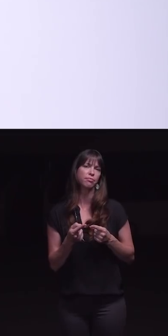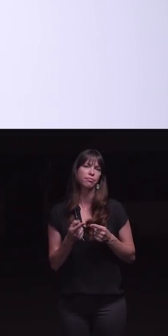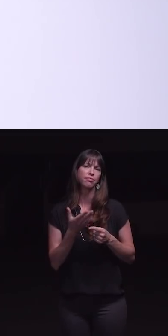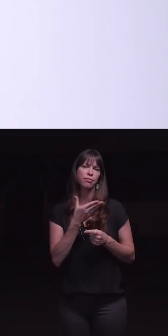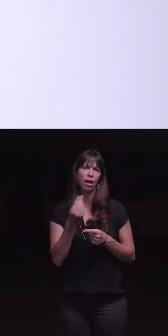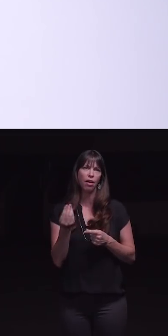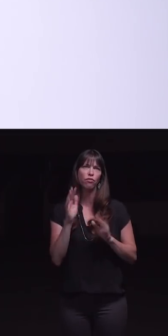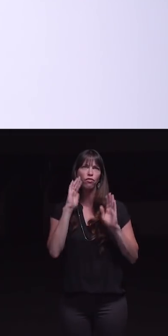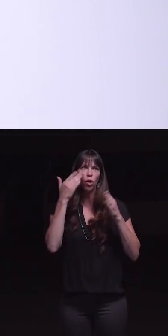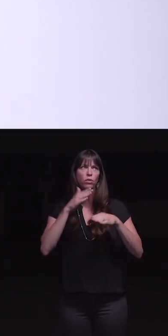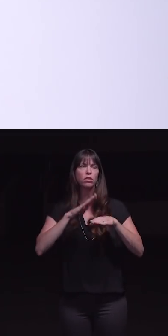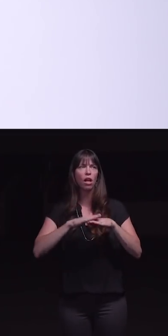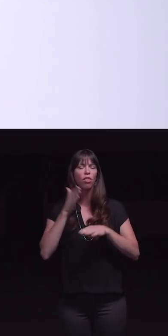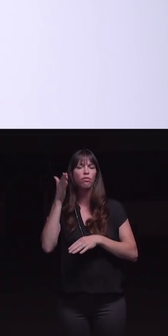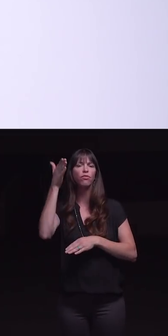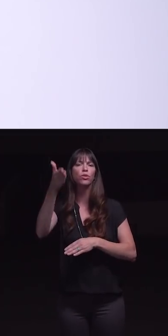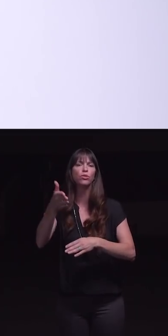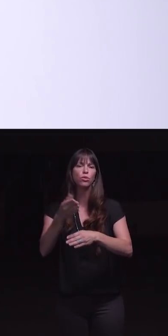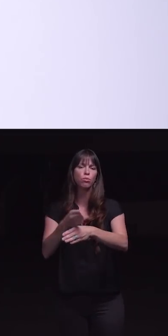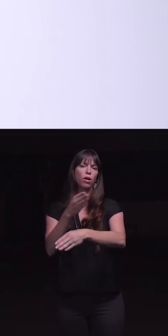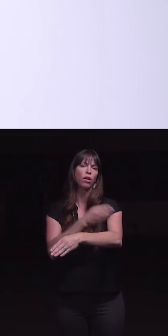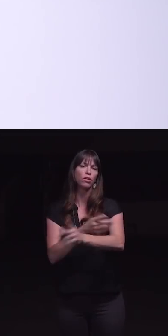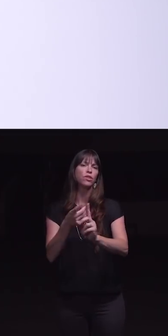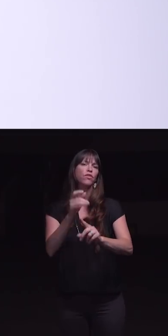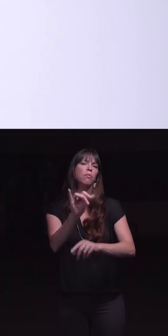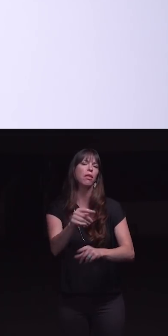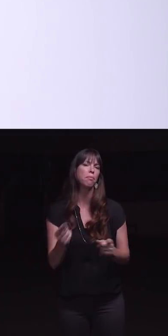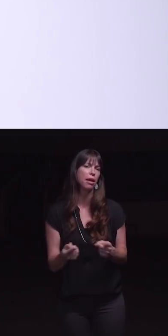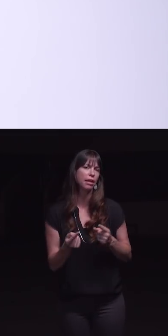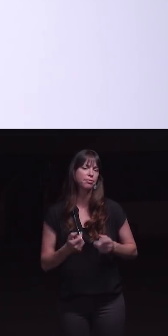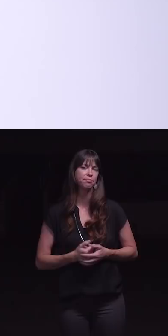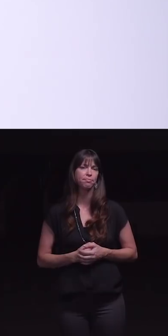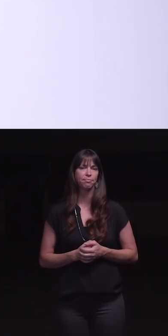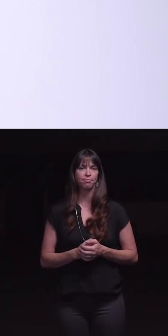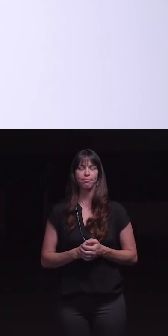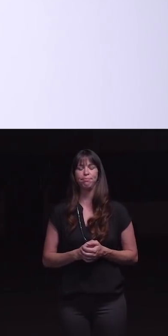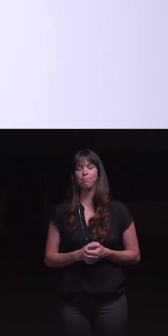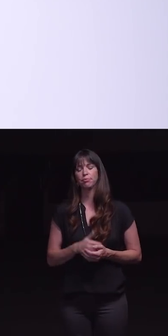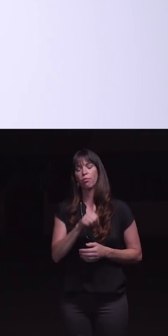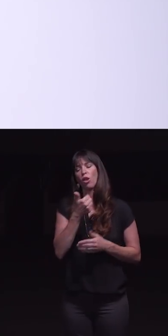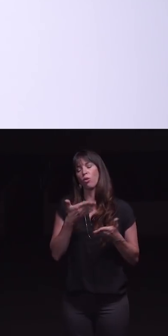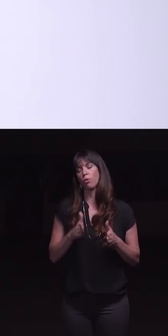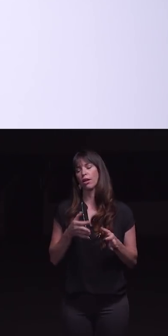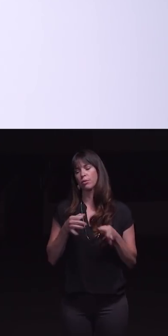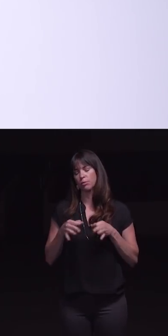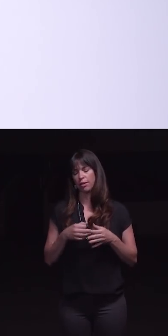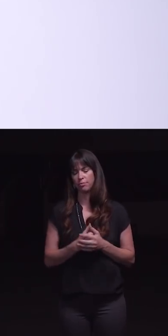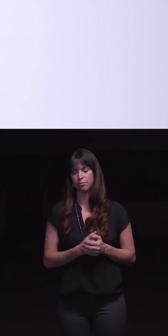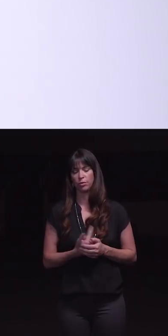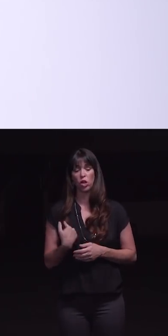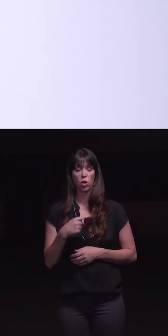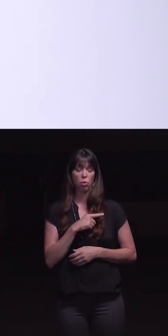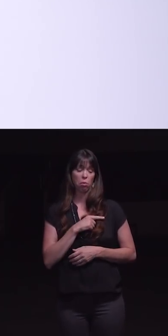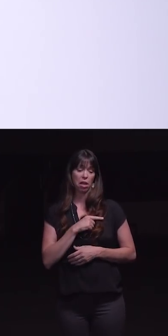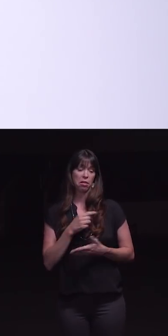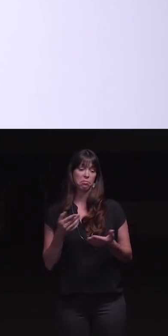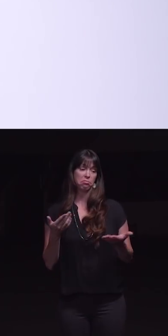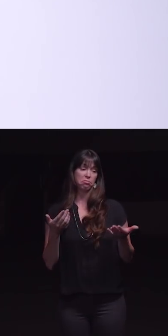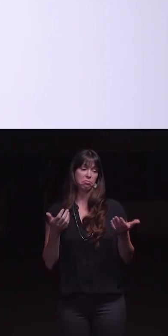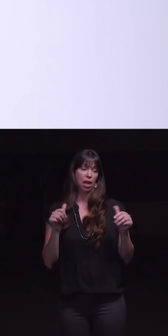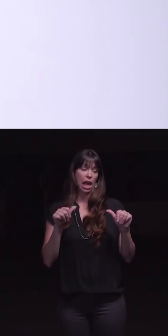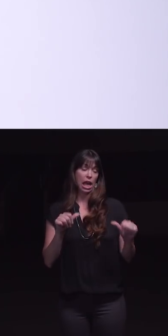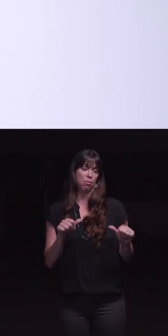future progress that you can gain from it. I would say it this way. We're either gonna make ourselves